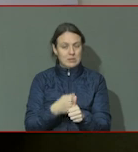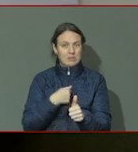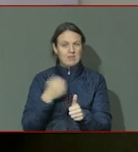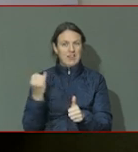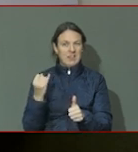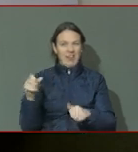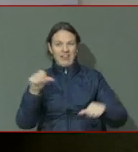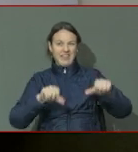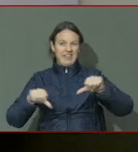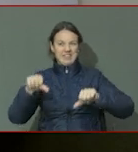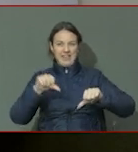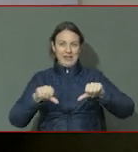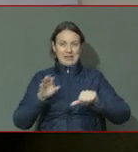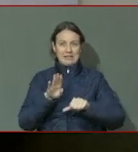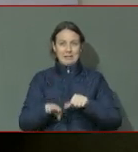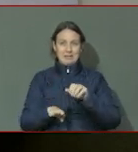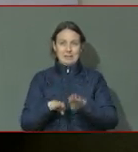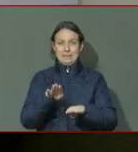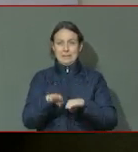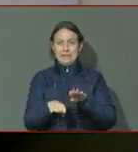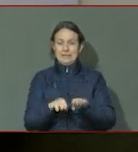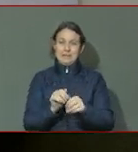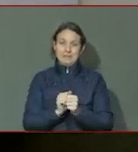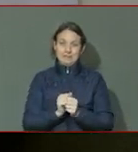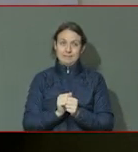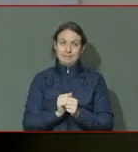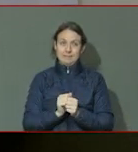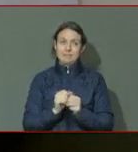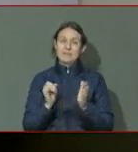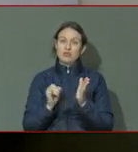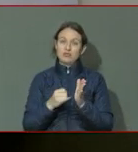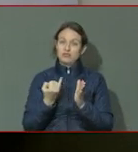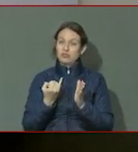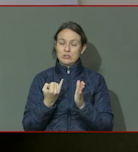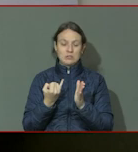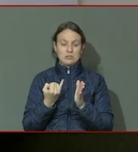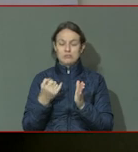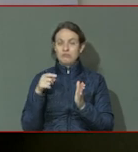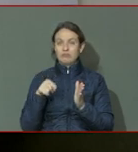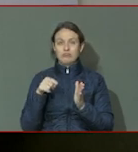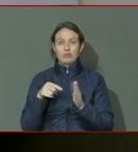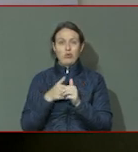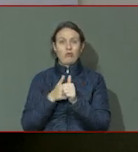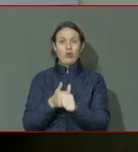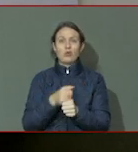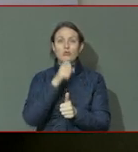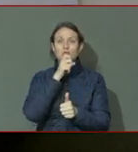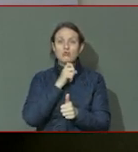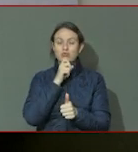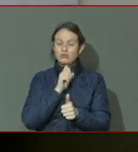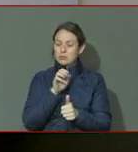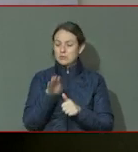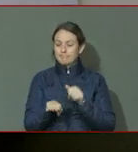recipe books. Okay, so there's my recipe. Just plug in and play. Just use it